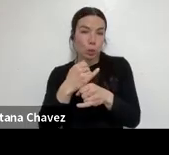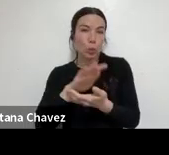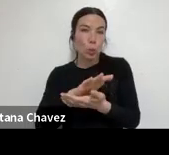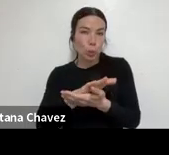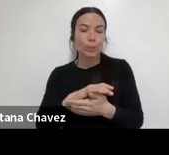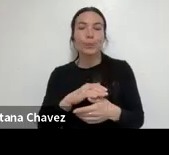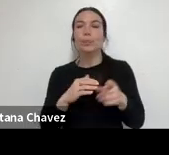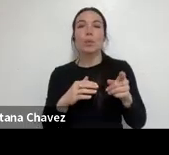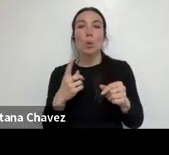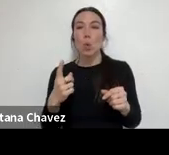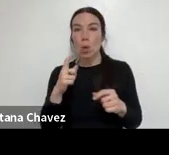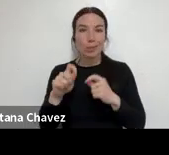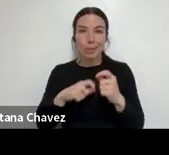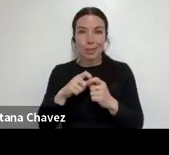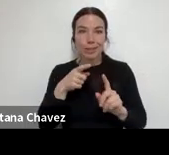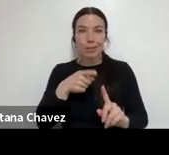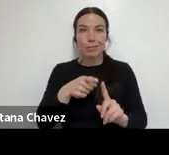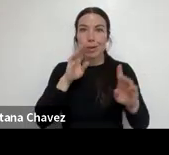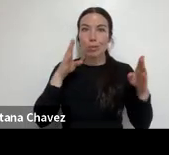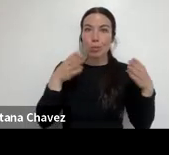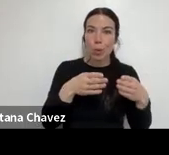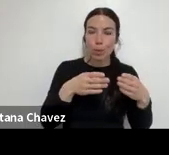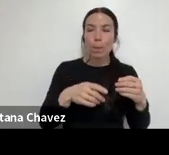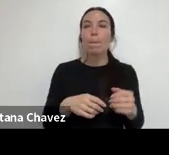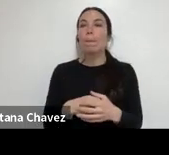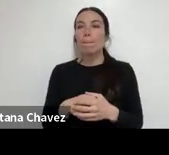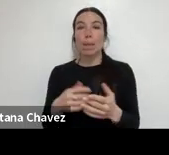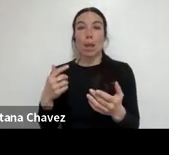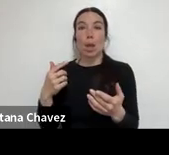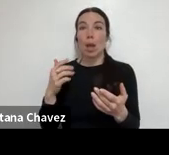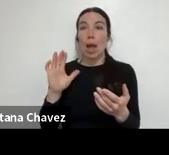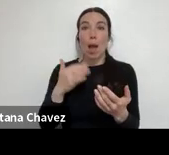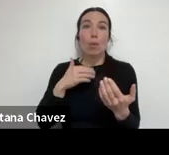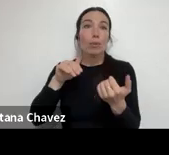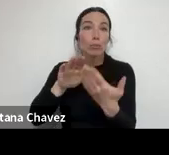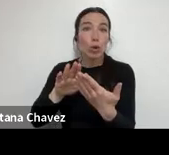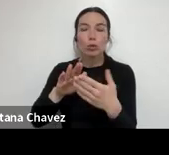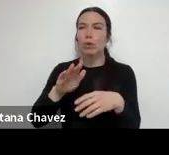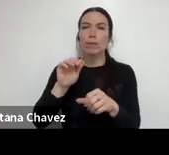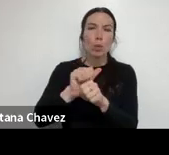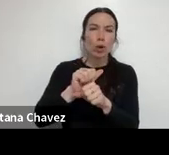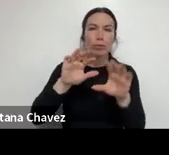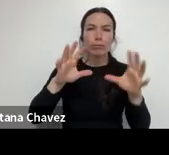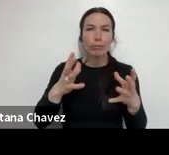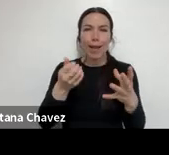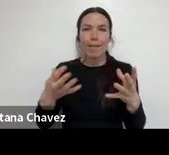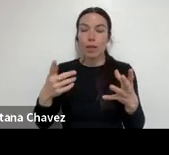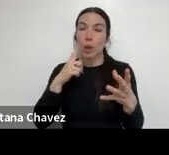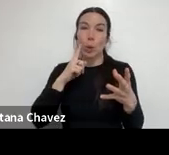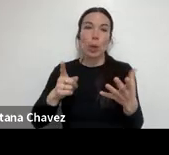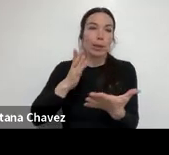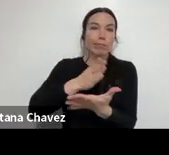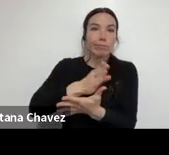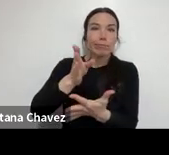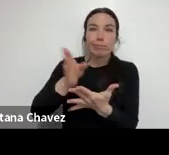are, in our approach, extremely interdisciplinary. So this